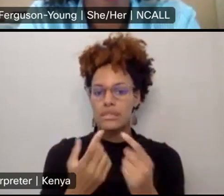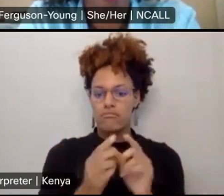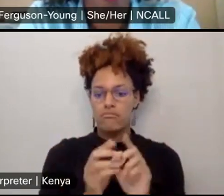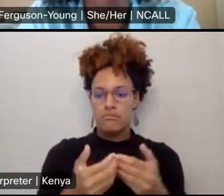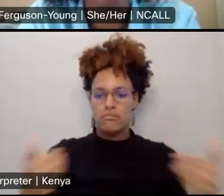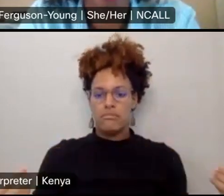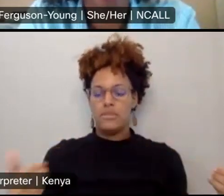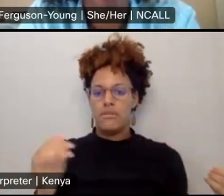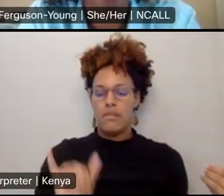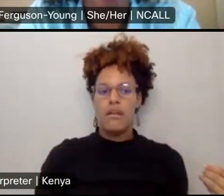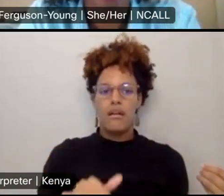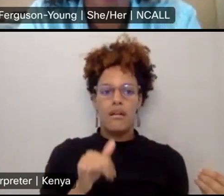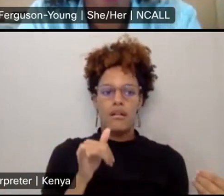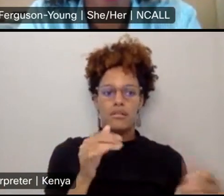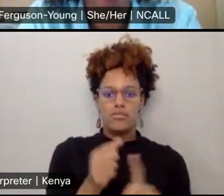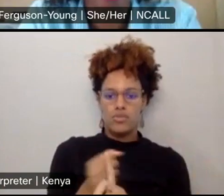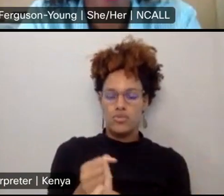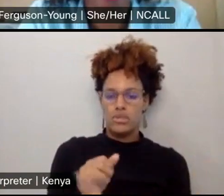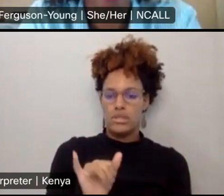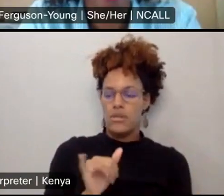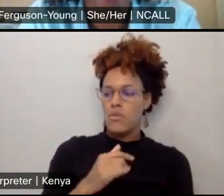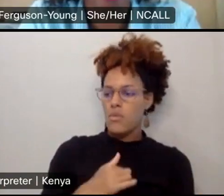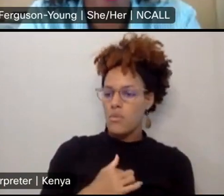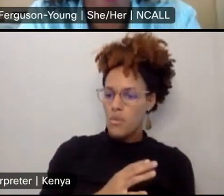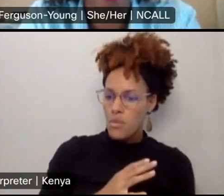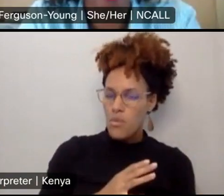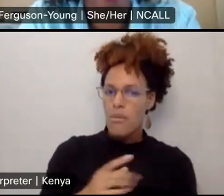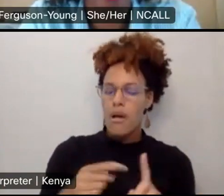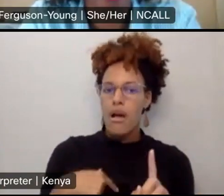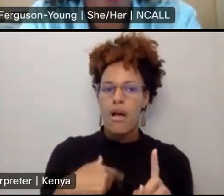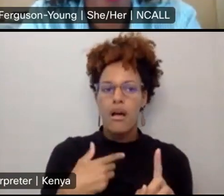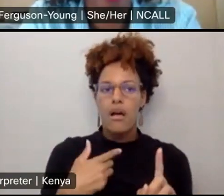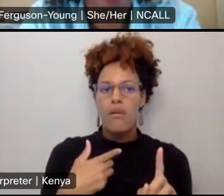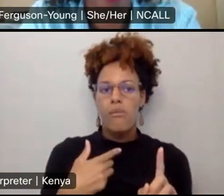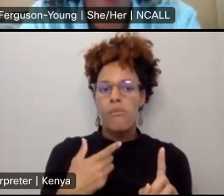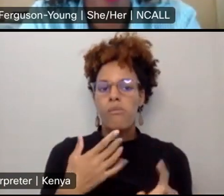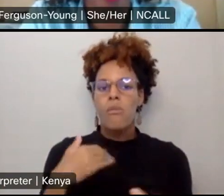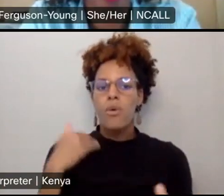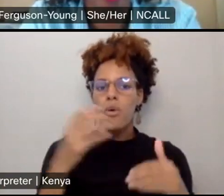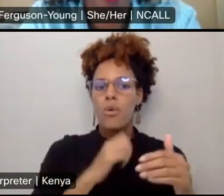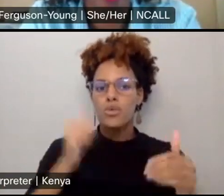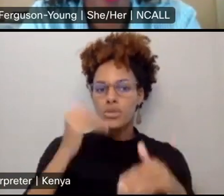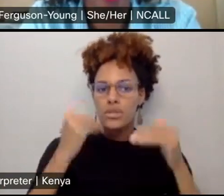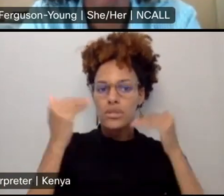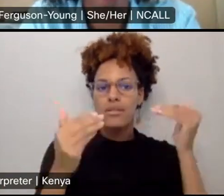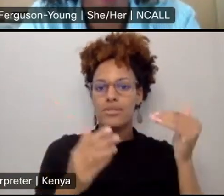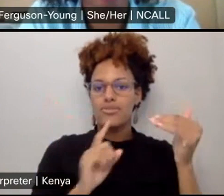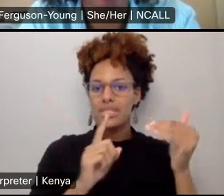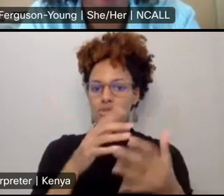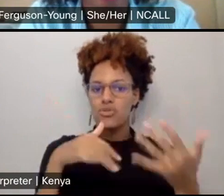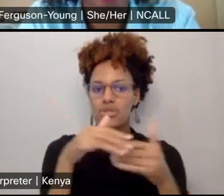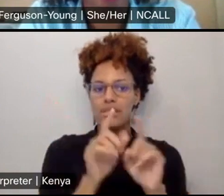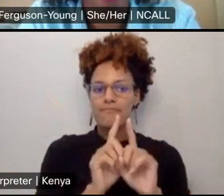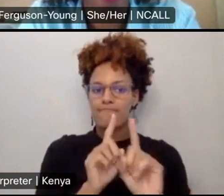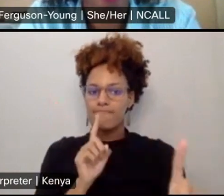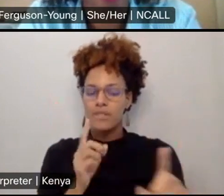abuse. It's also true that older adults are often socially isolated for other reasons, like